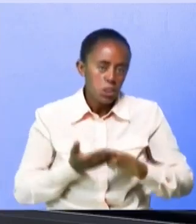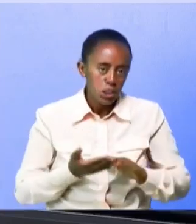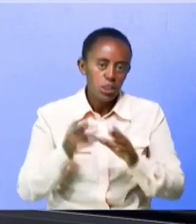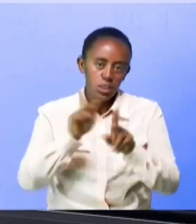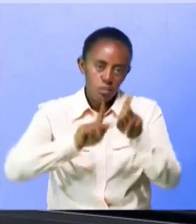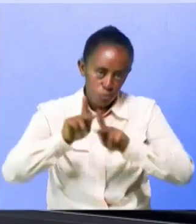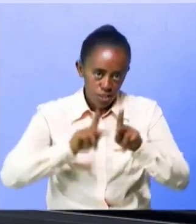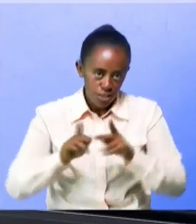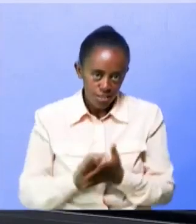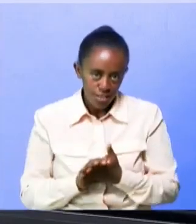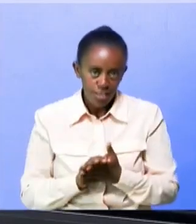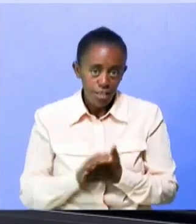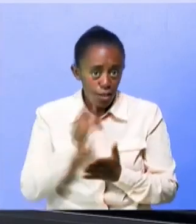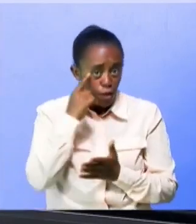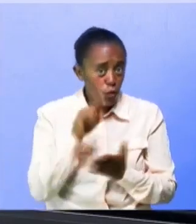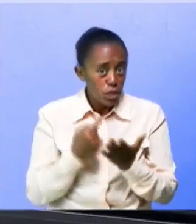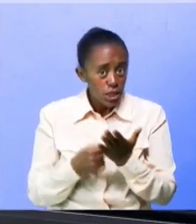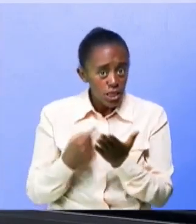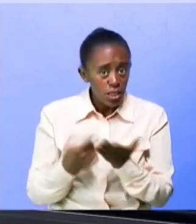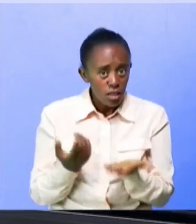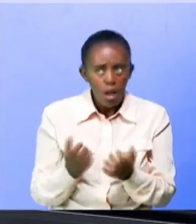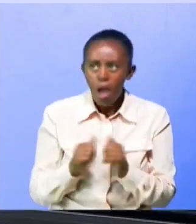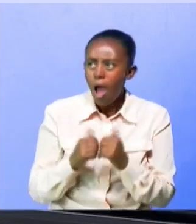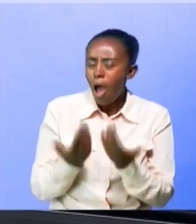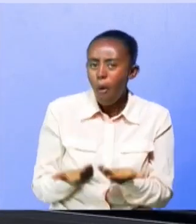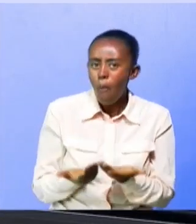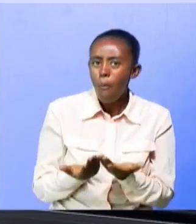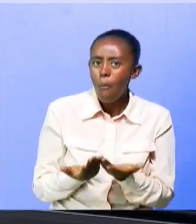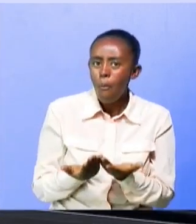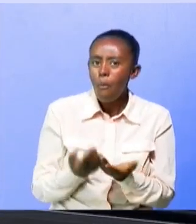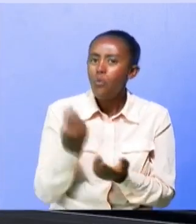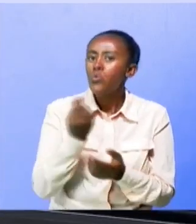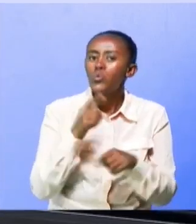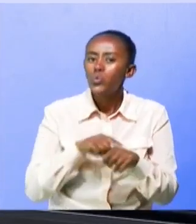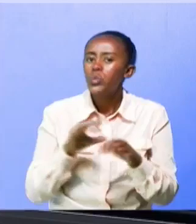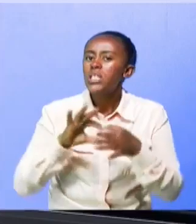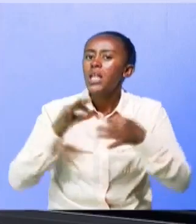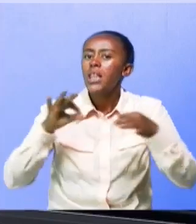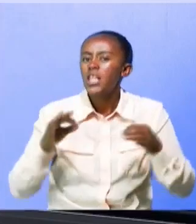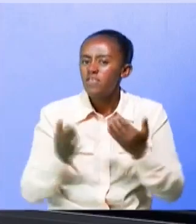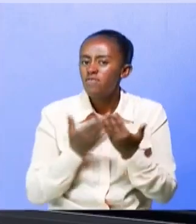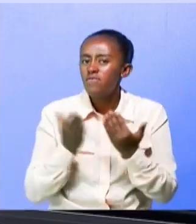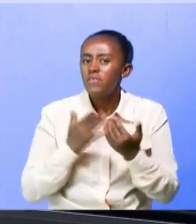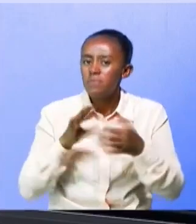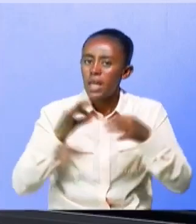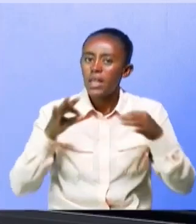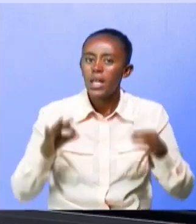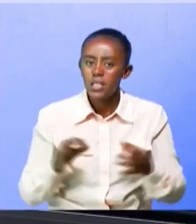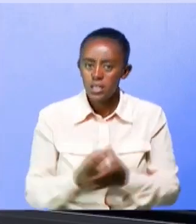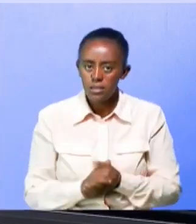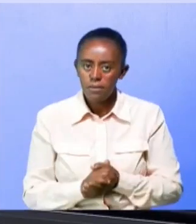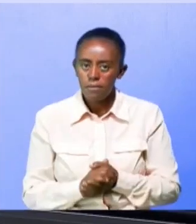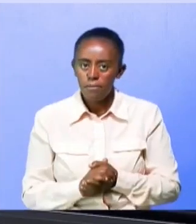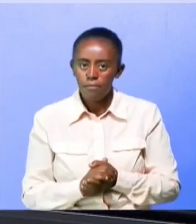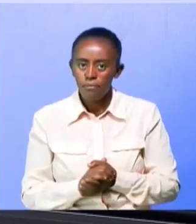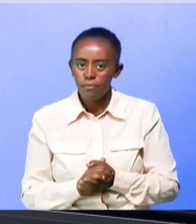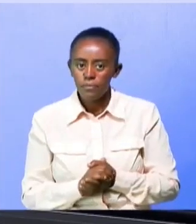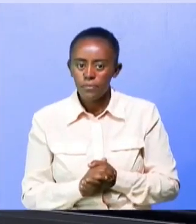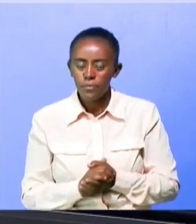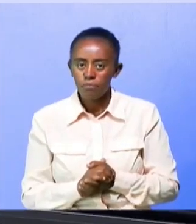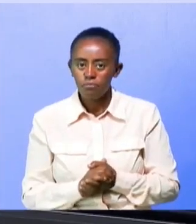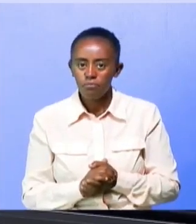Therefore, this gender, see how it is used in a sentence. Very simple sentence. Yeah.